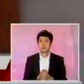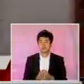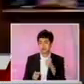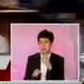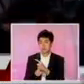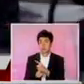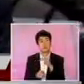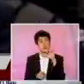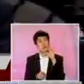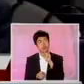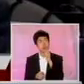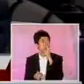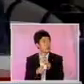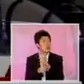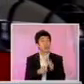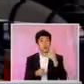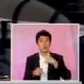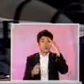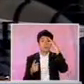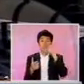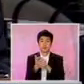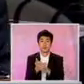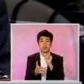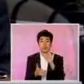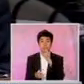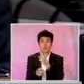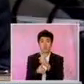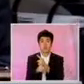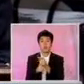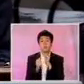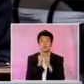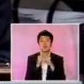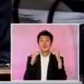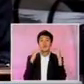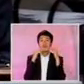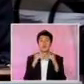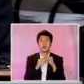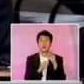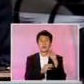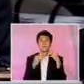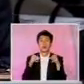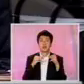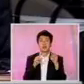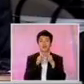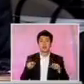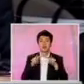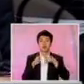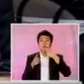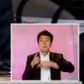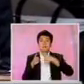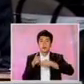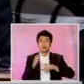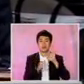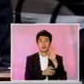Totoo po yun. Kasi ang paniniwala po namin, when we speak of the fair market value, that would be the price where